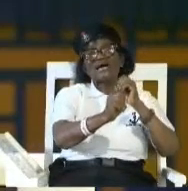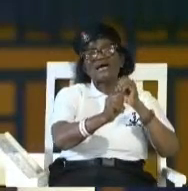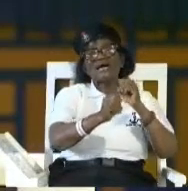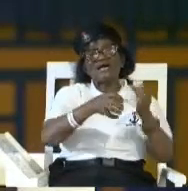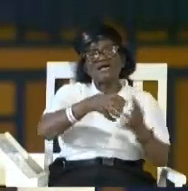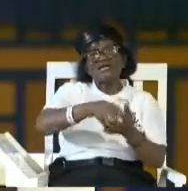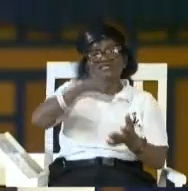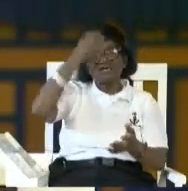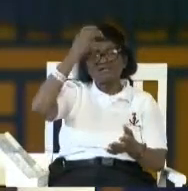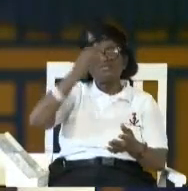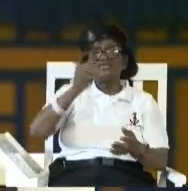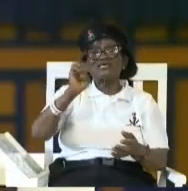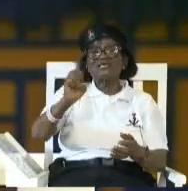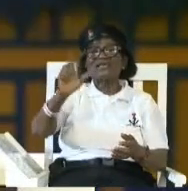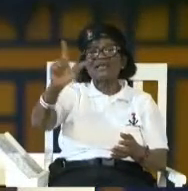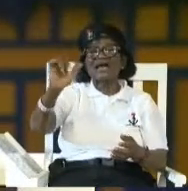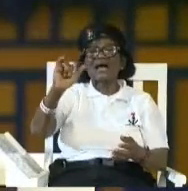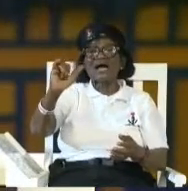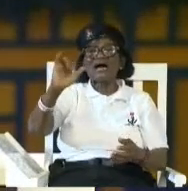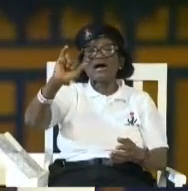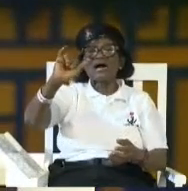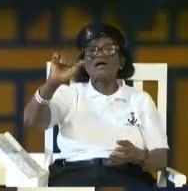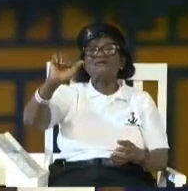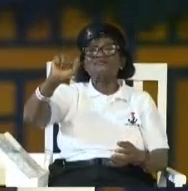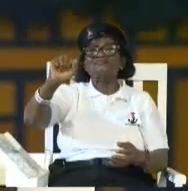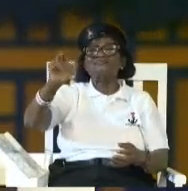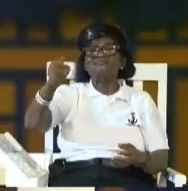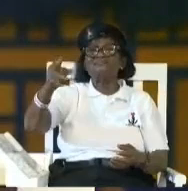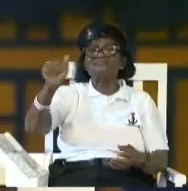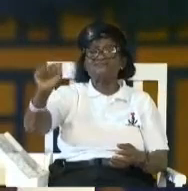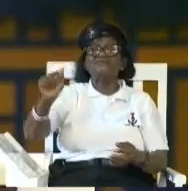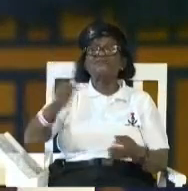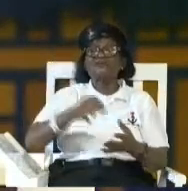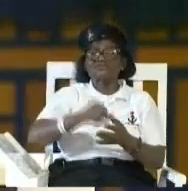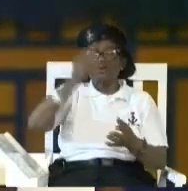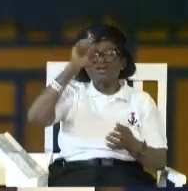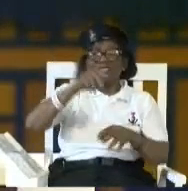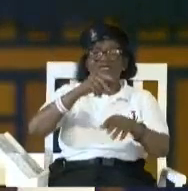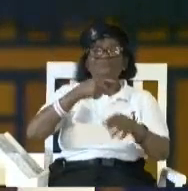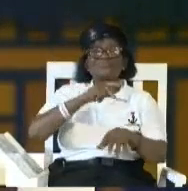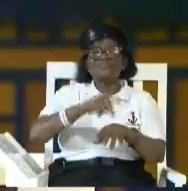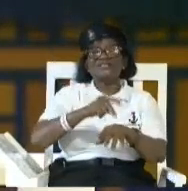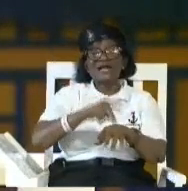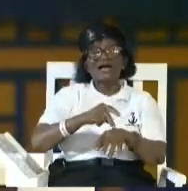studied Elisha, studied Peter, studied Paul,